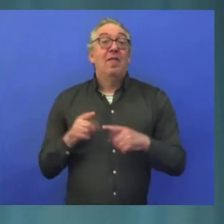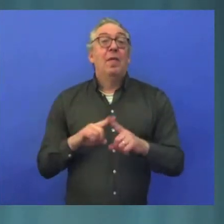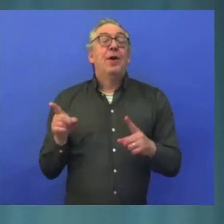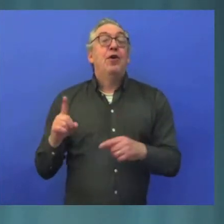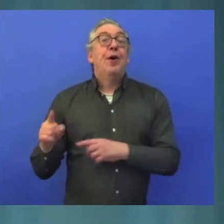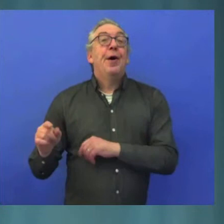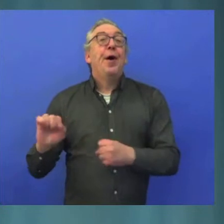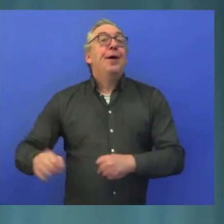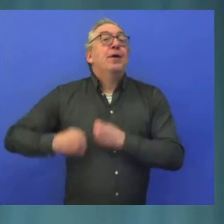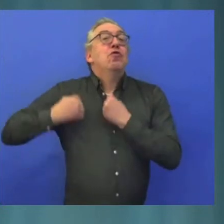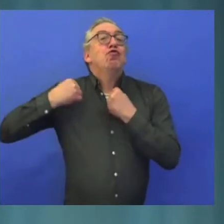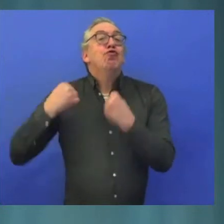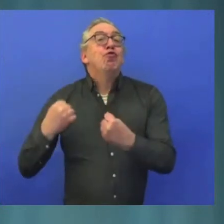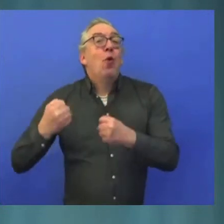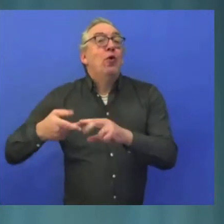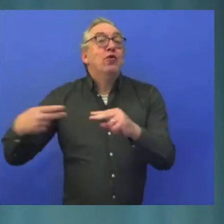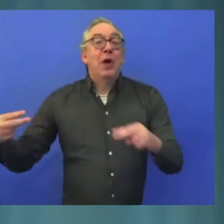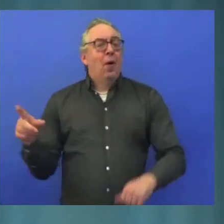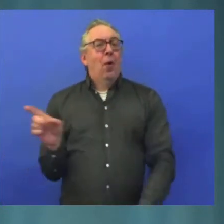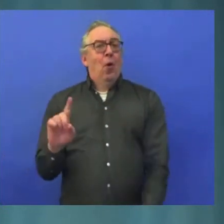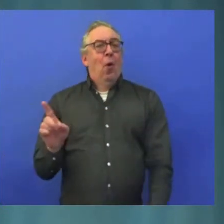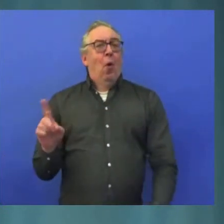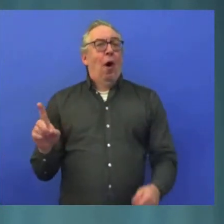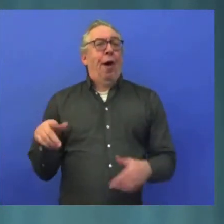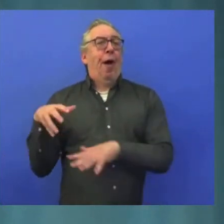normal. But together,